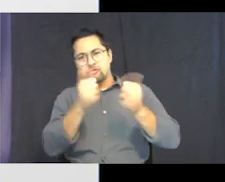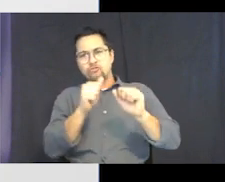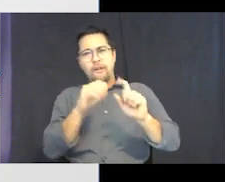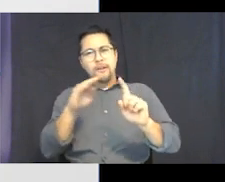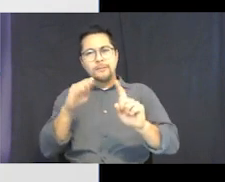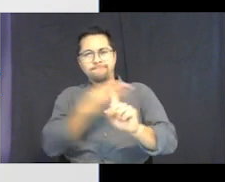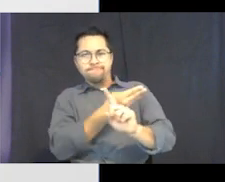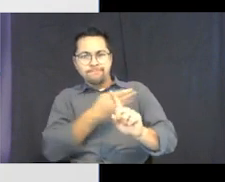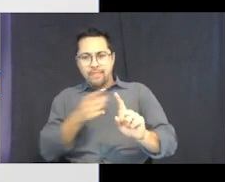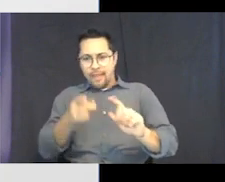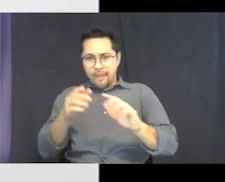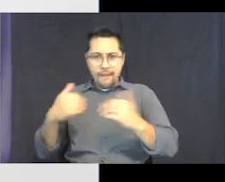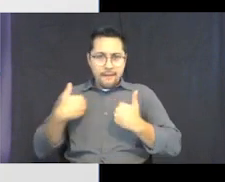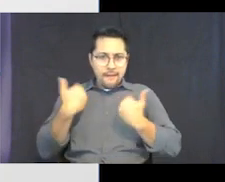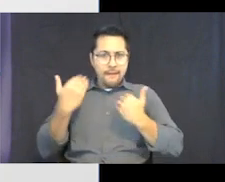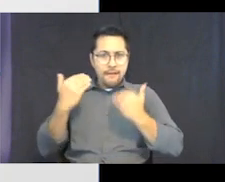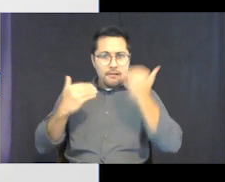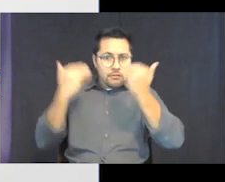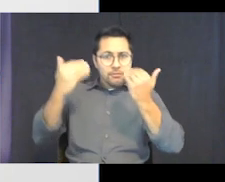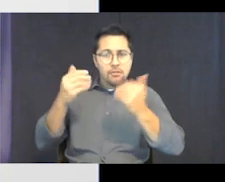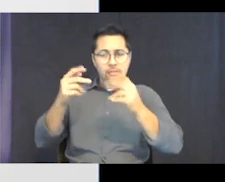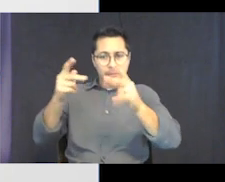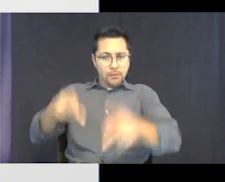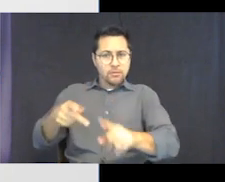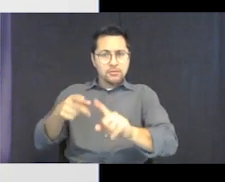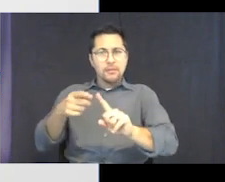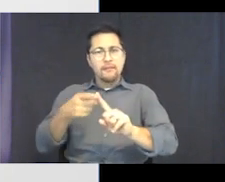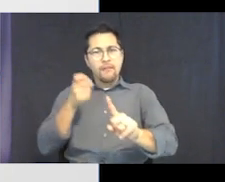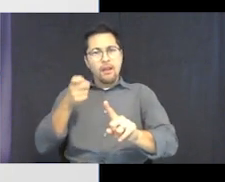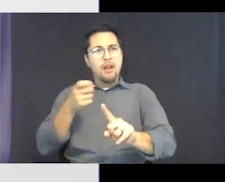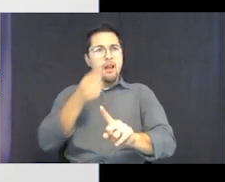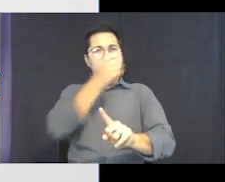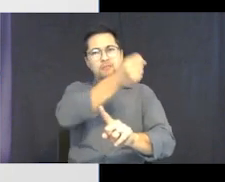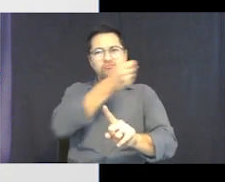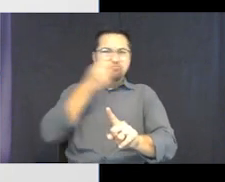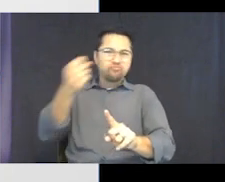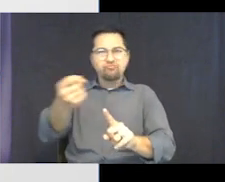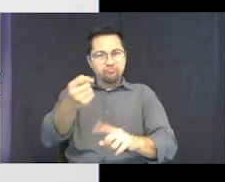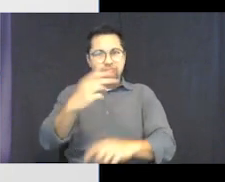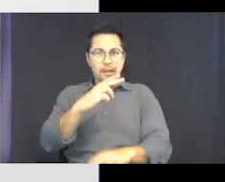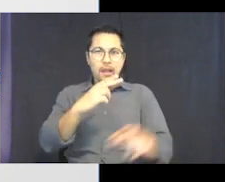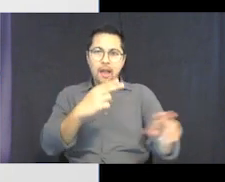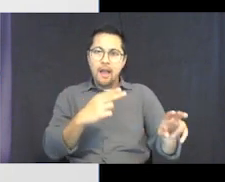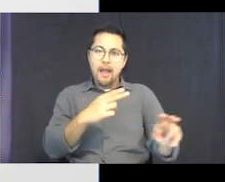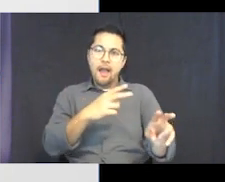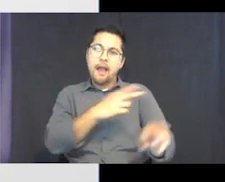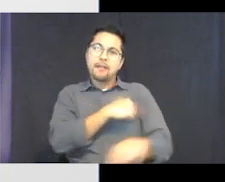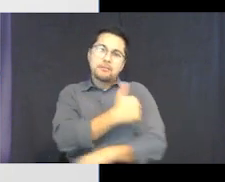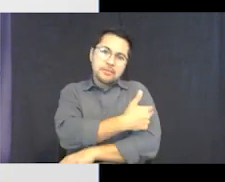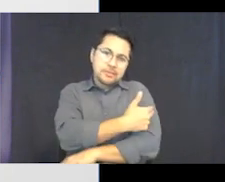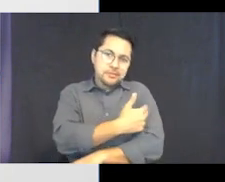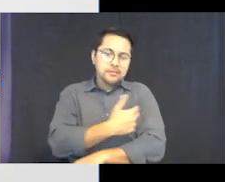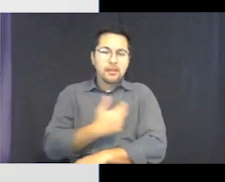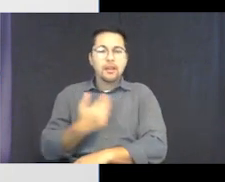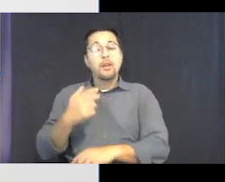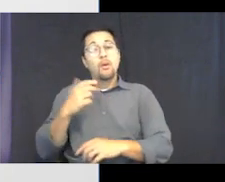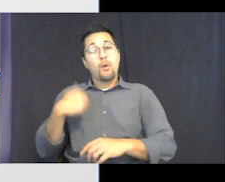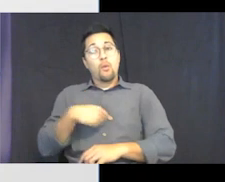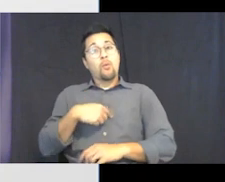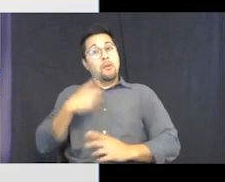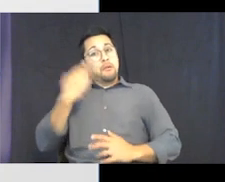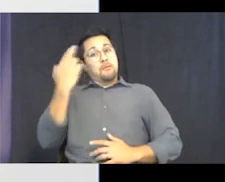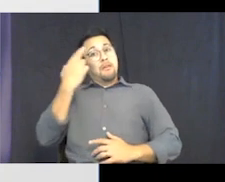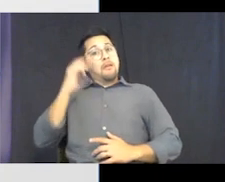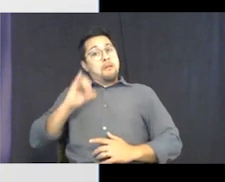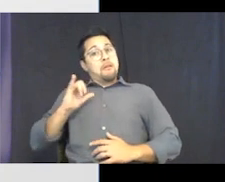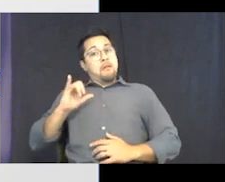divert the young adult or child from involuntary hospitalization. What the state has learned is that